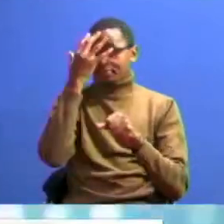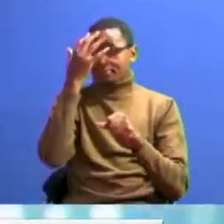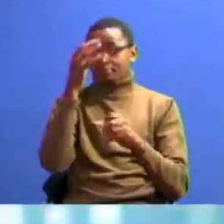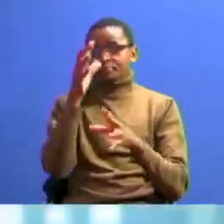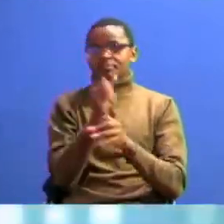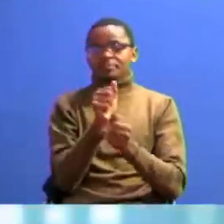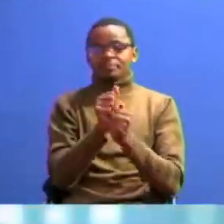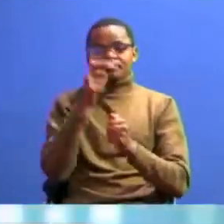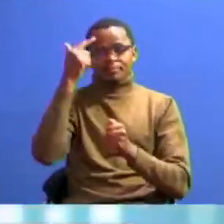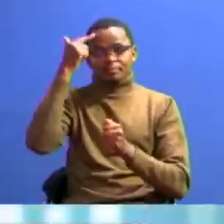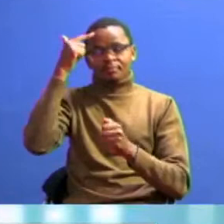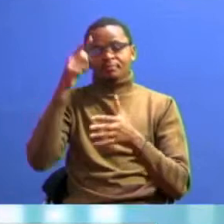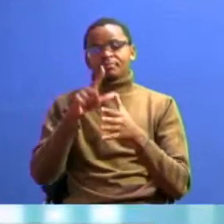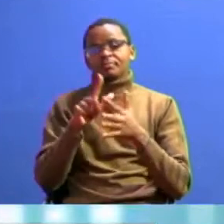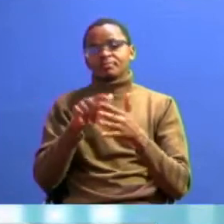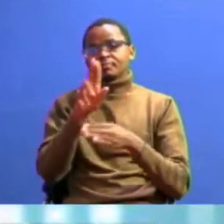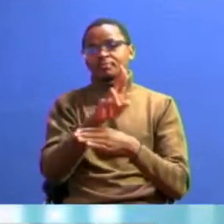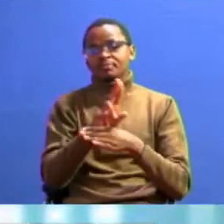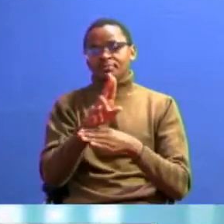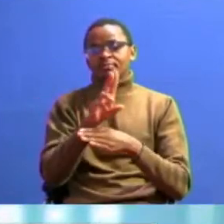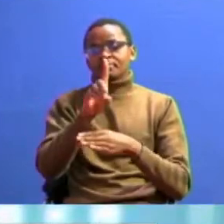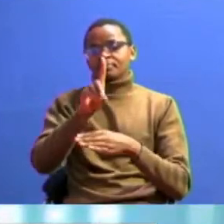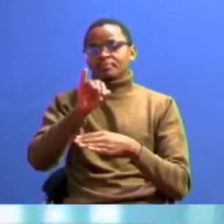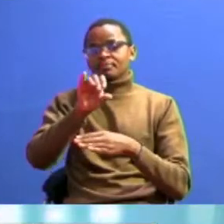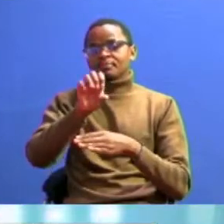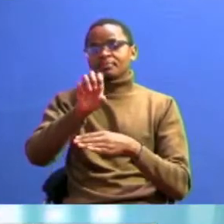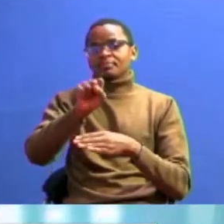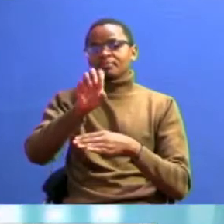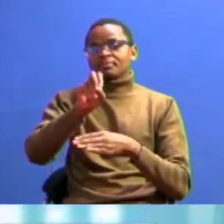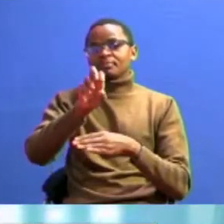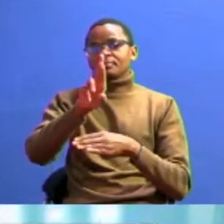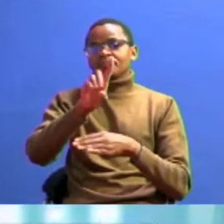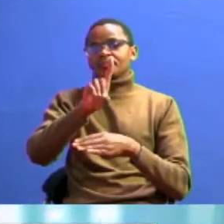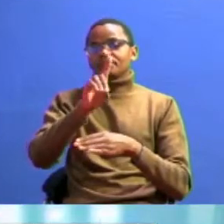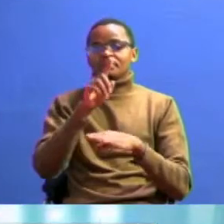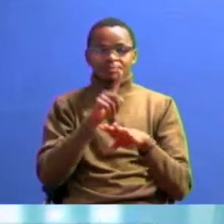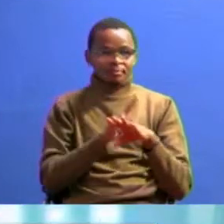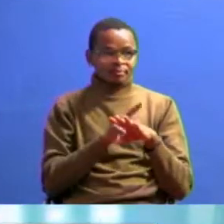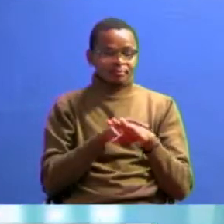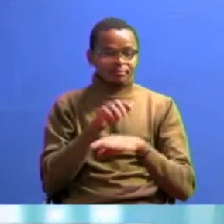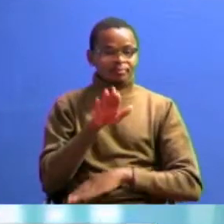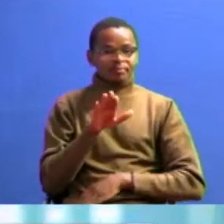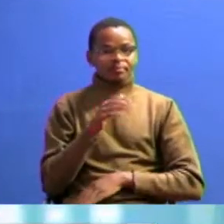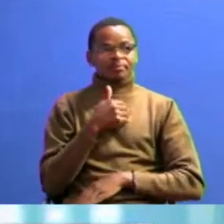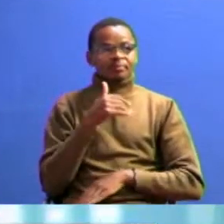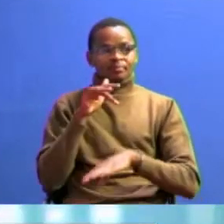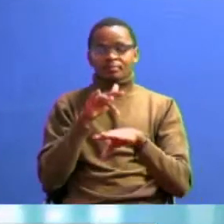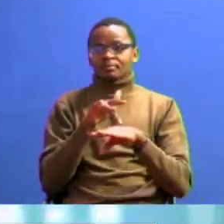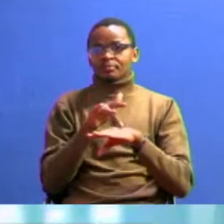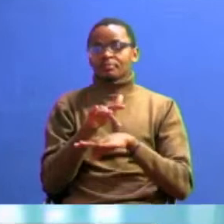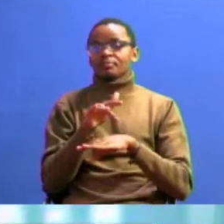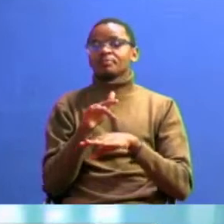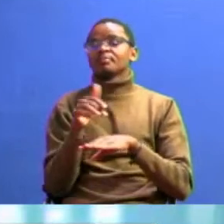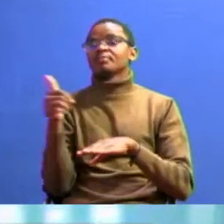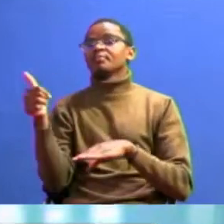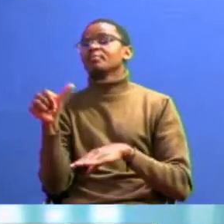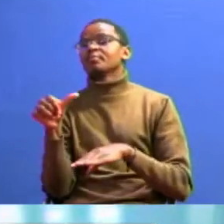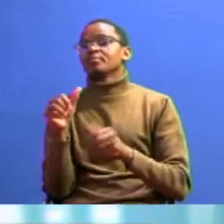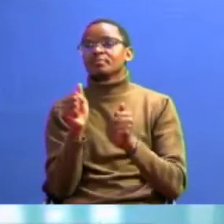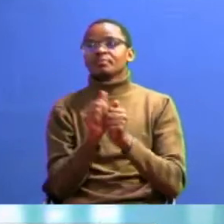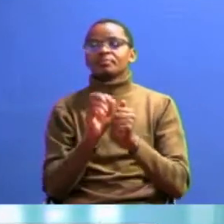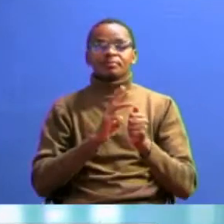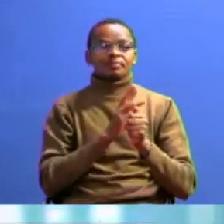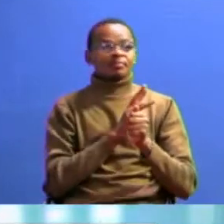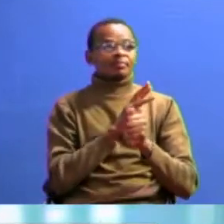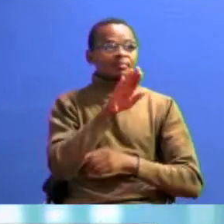associated with mental illness and substance use disorders. And therefore, when you're a woman and you're affected by either, we say being